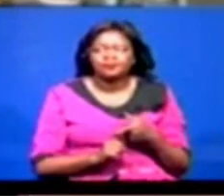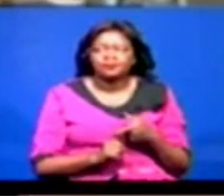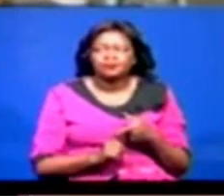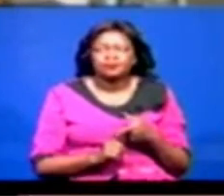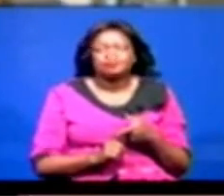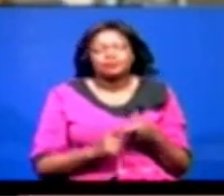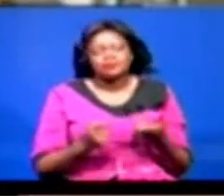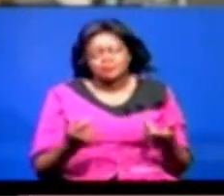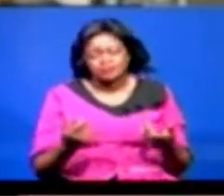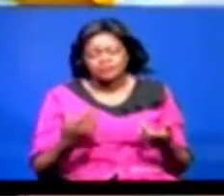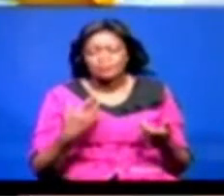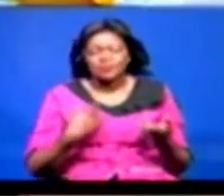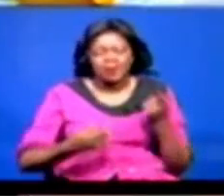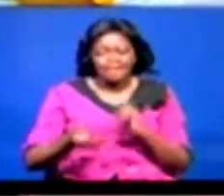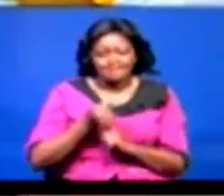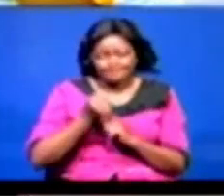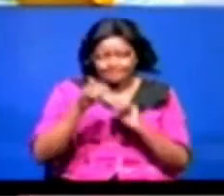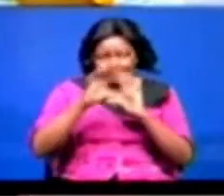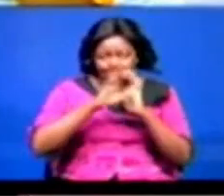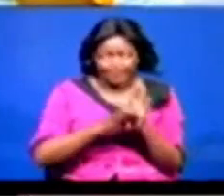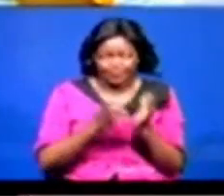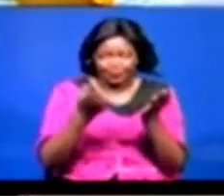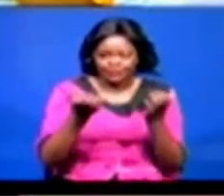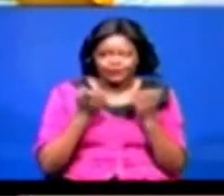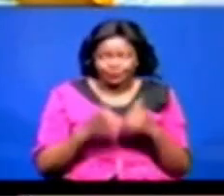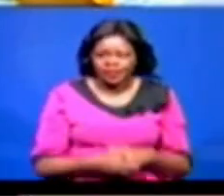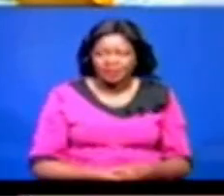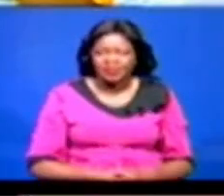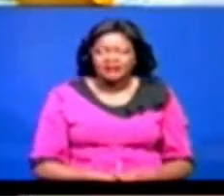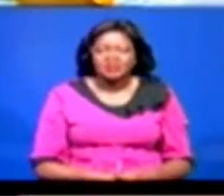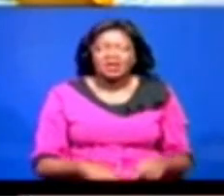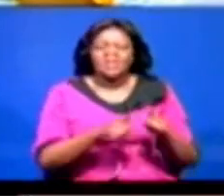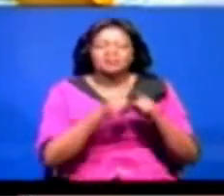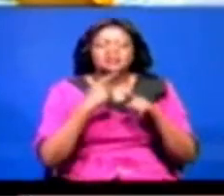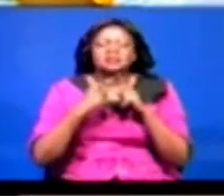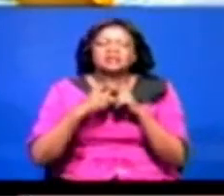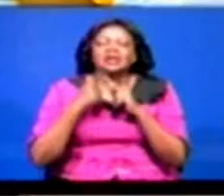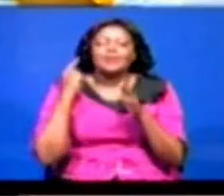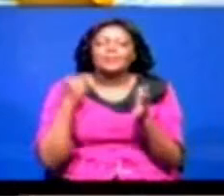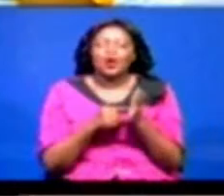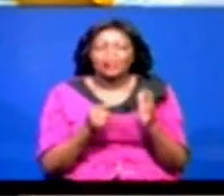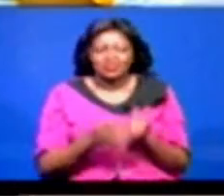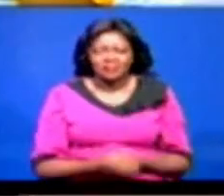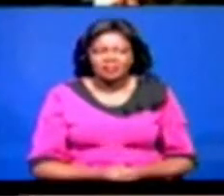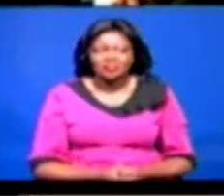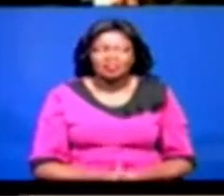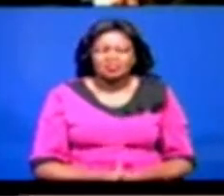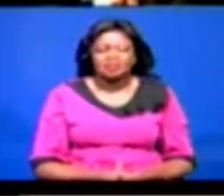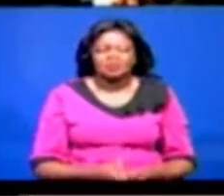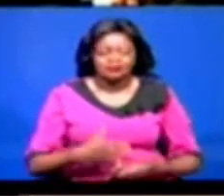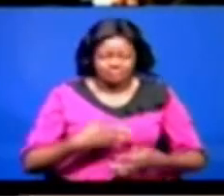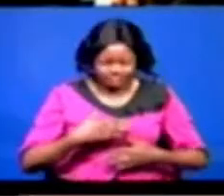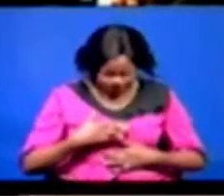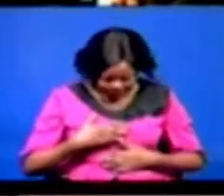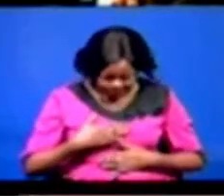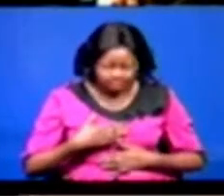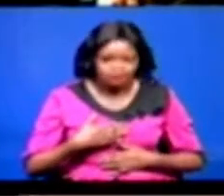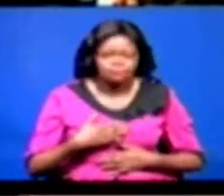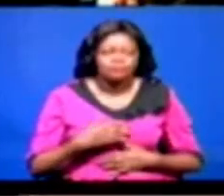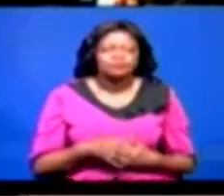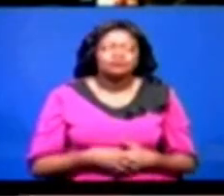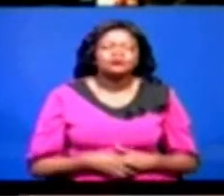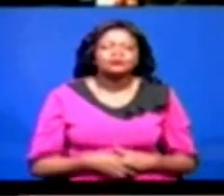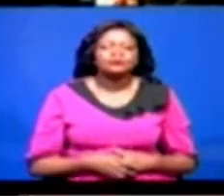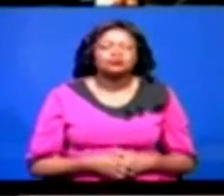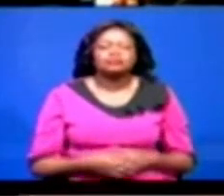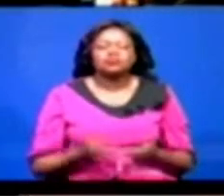constitutional imperatives. As a starting point, my ladies and my lords, we may want to